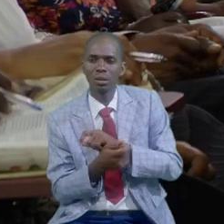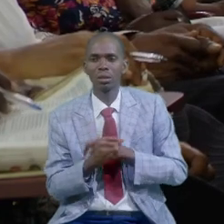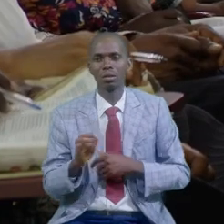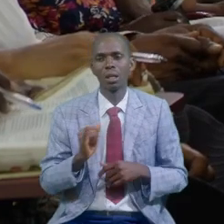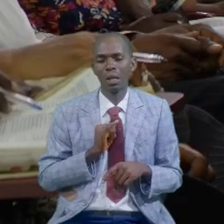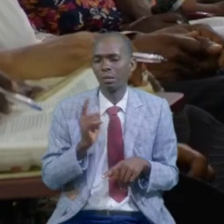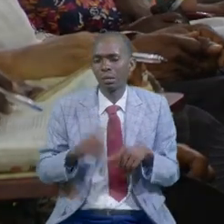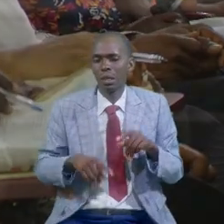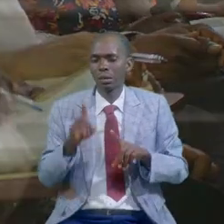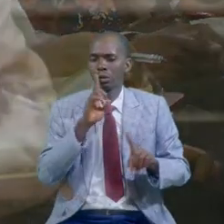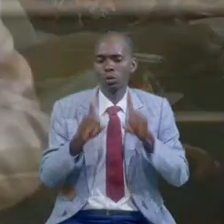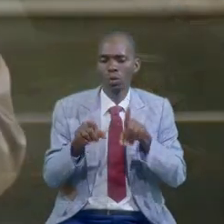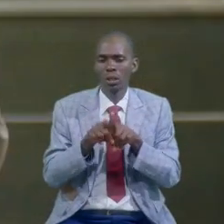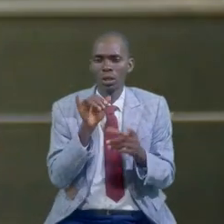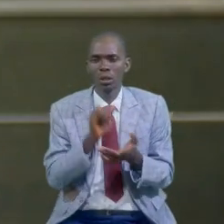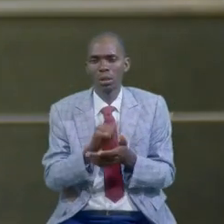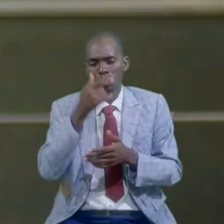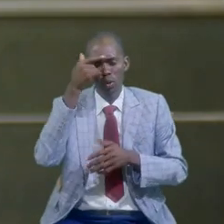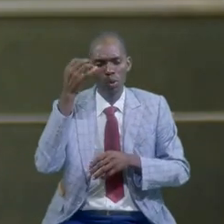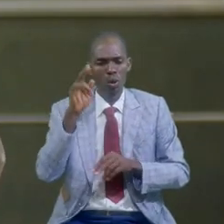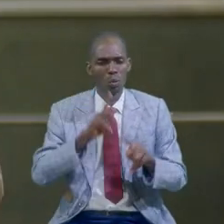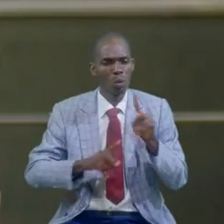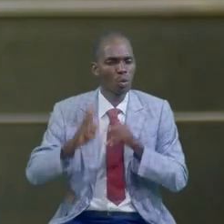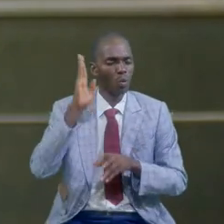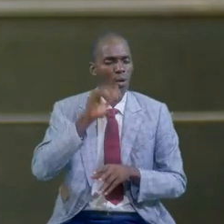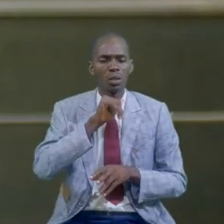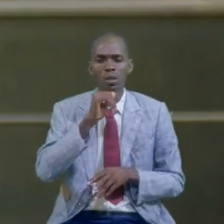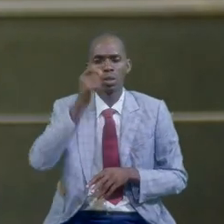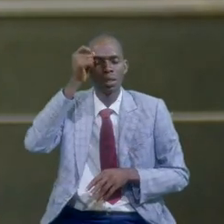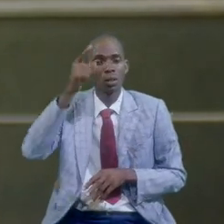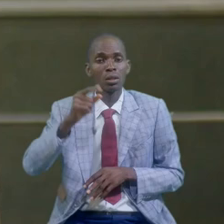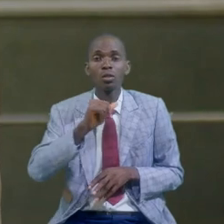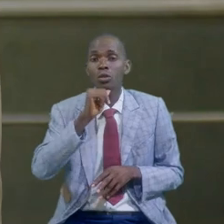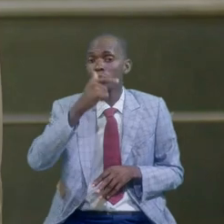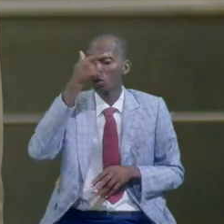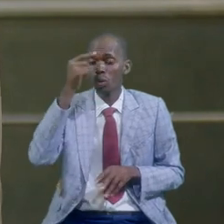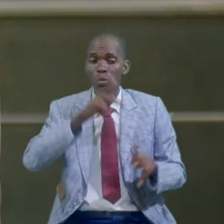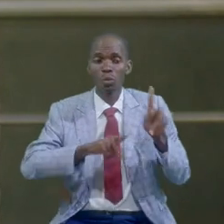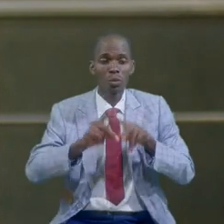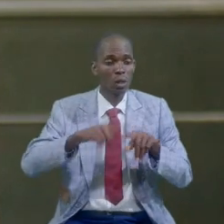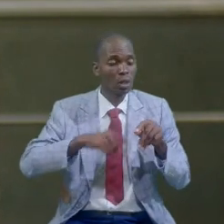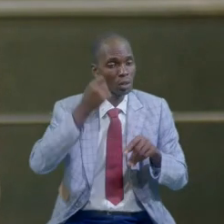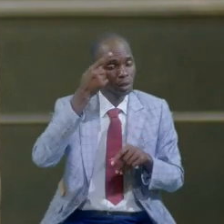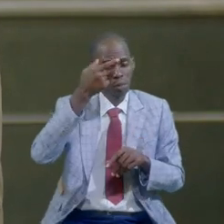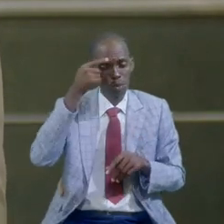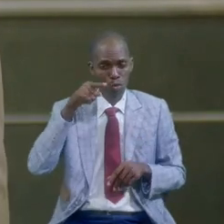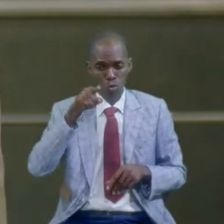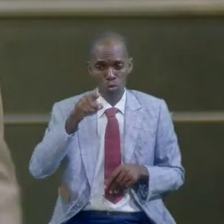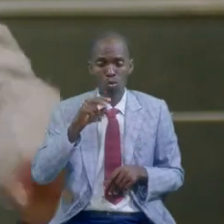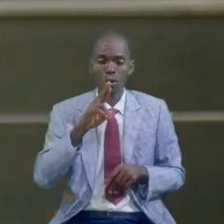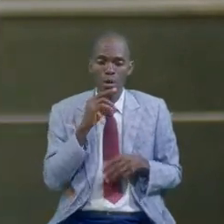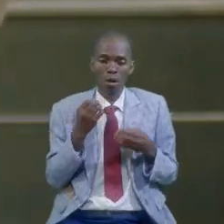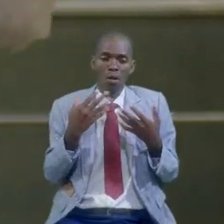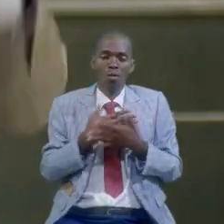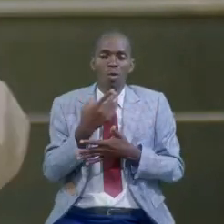that, because the people will not understand. Not because they will not understand, you are afraid of their